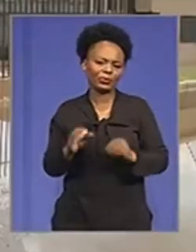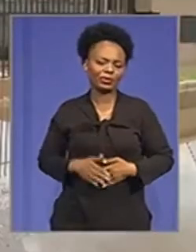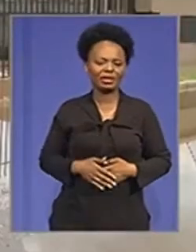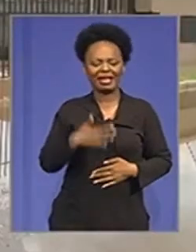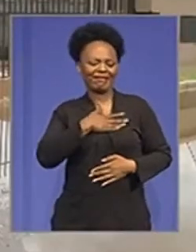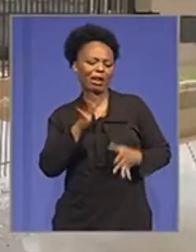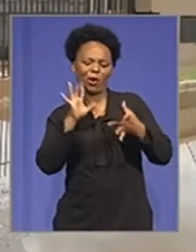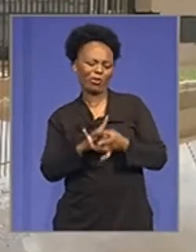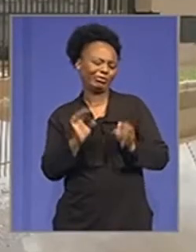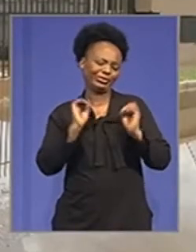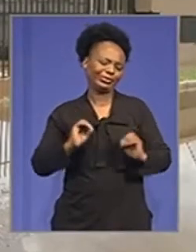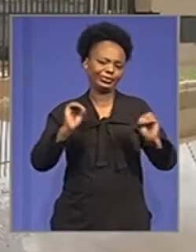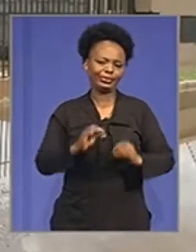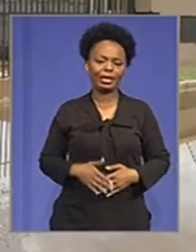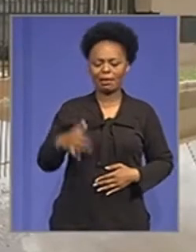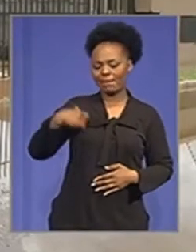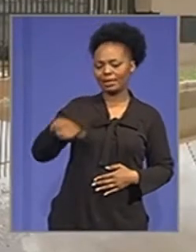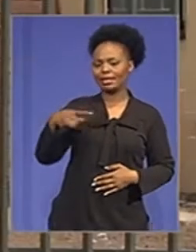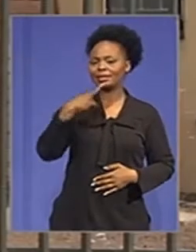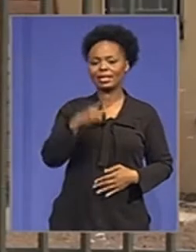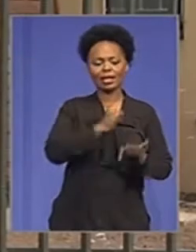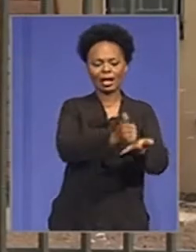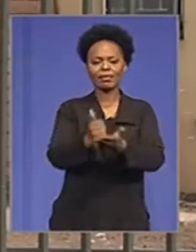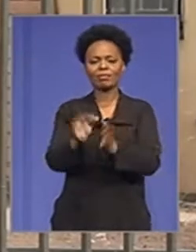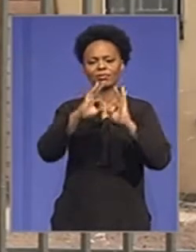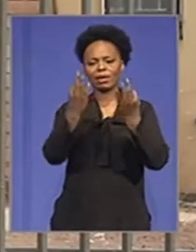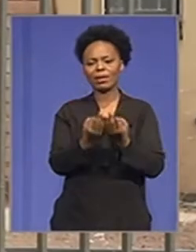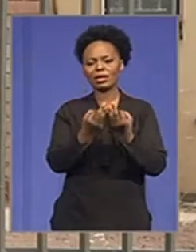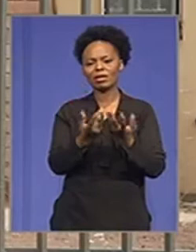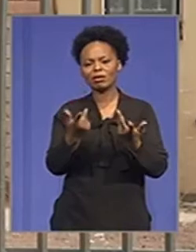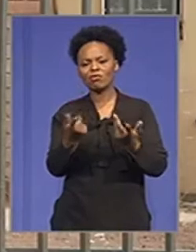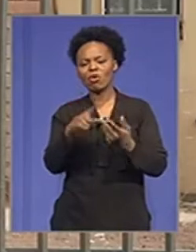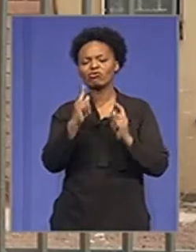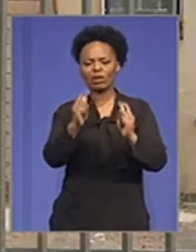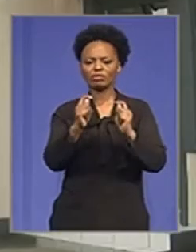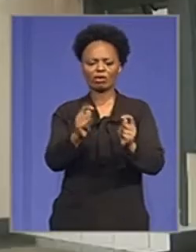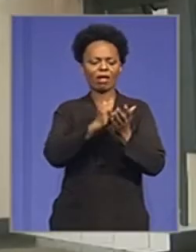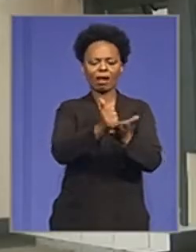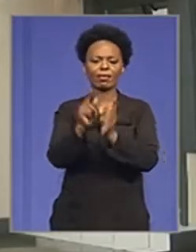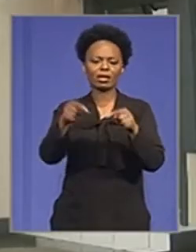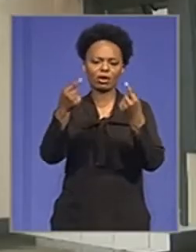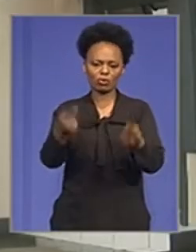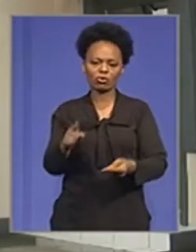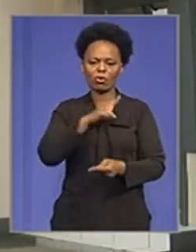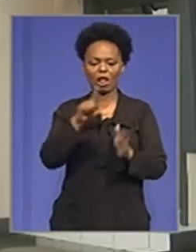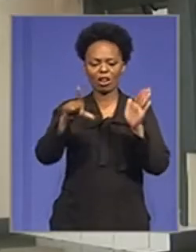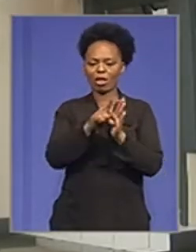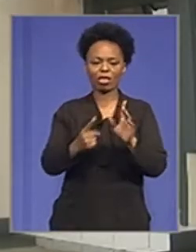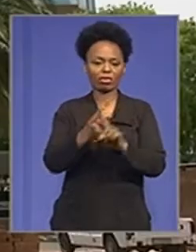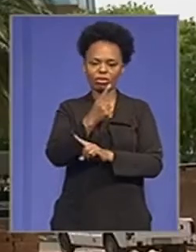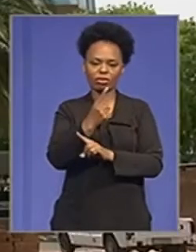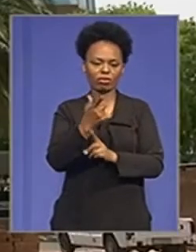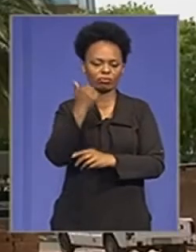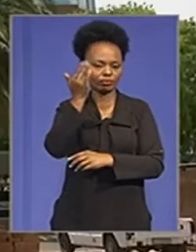it's not like at home. Mmasepala wa re ga o ne o kgona go thusa ba malapa ano ka ditshenyegelo tsa dipalangwa ka ntlha ya fa molao